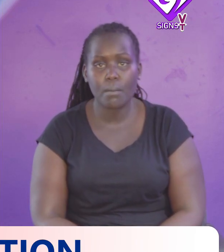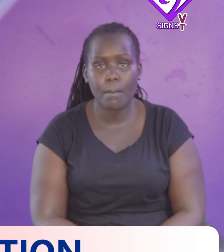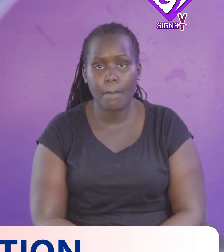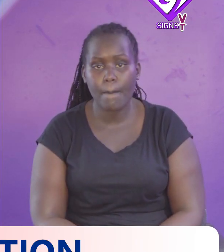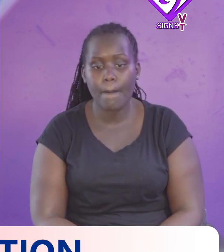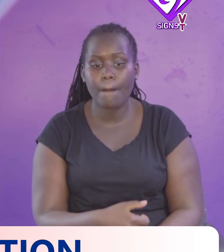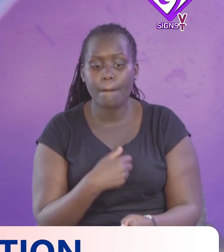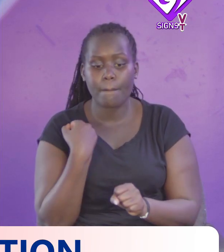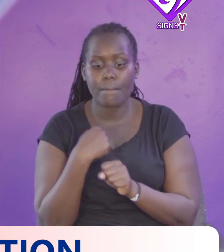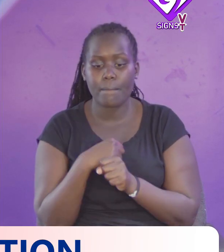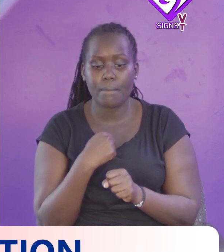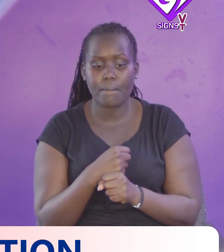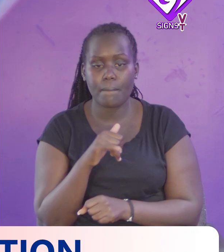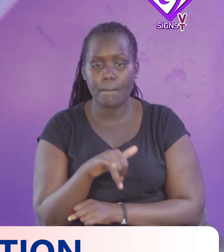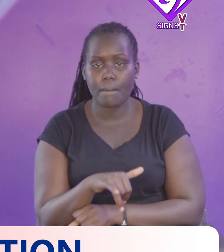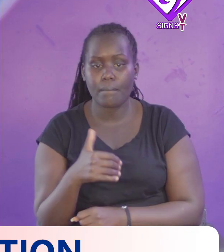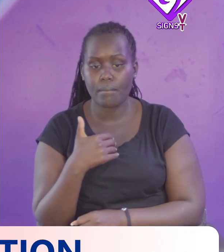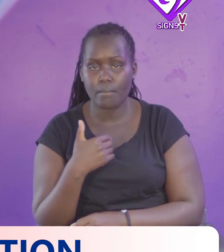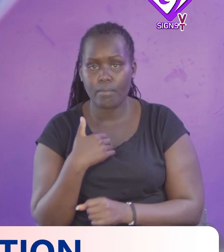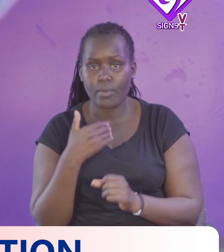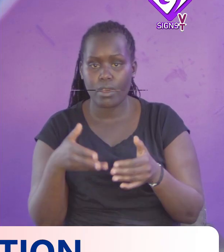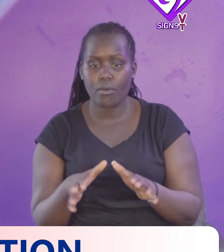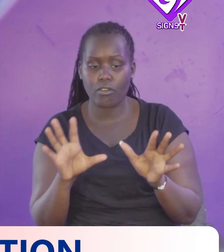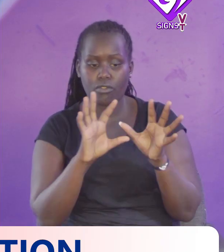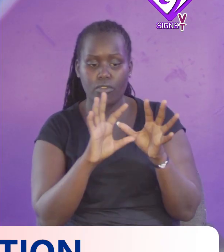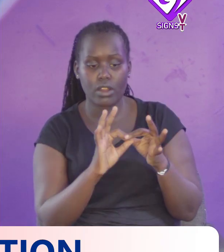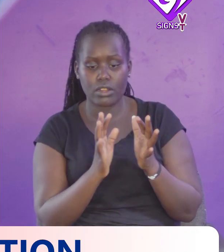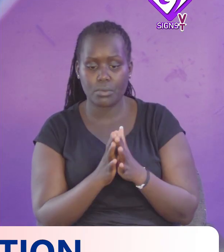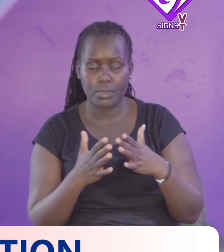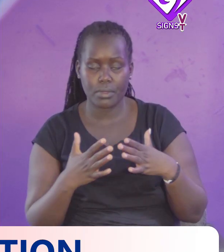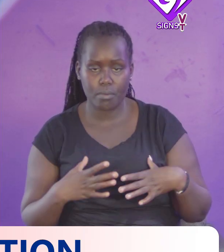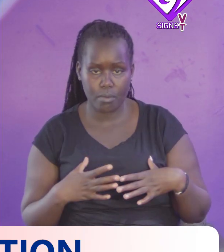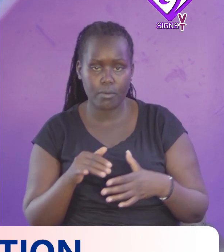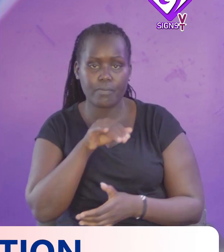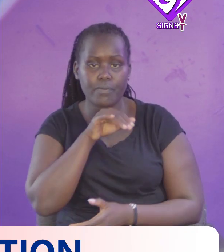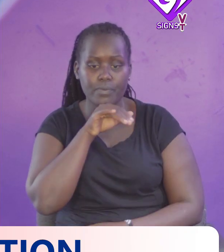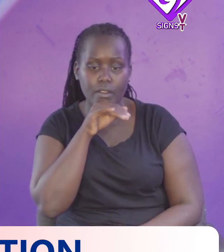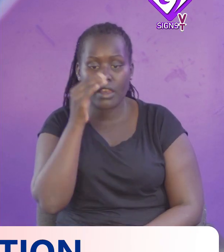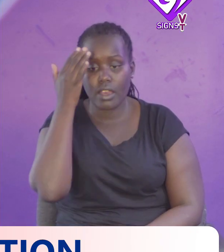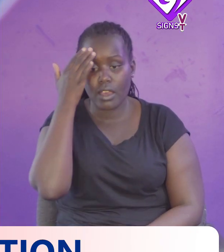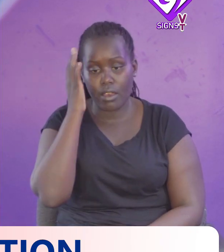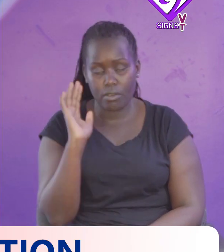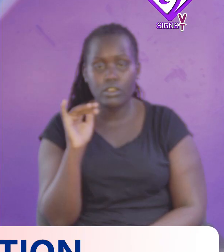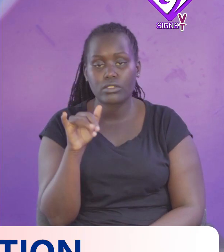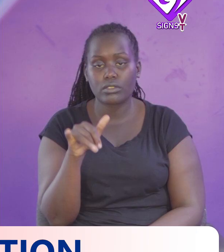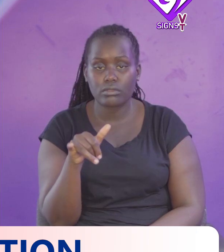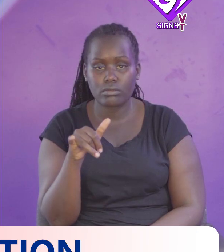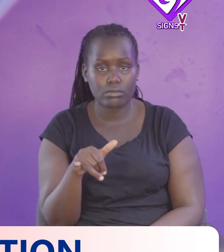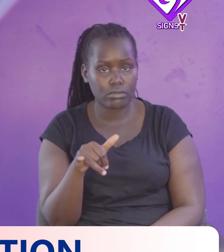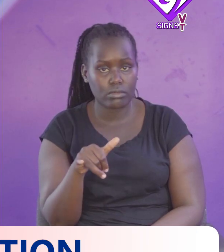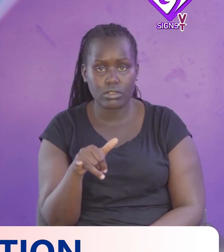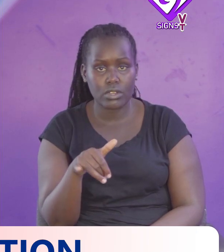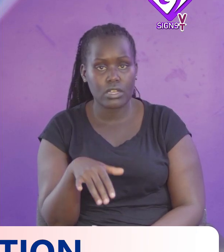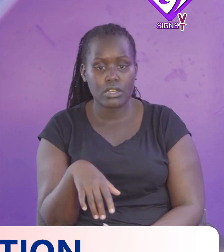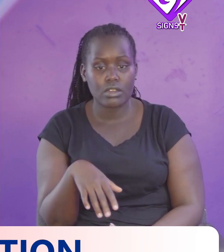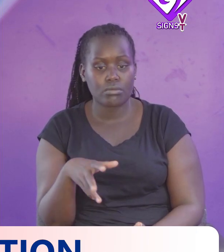worked like magic. Baba had a way of connecting with people. You know, Baba didn't know that was the magic